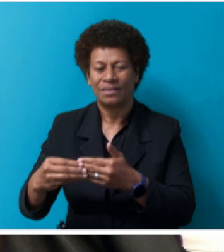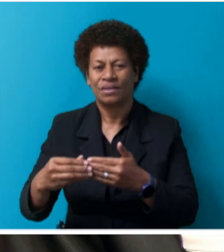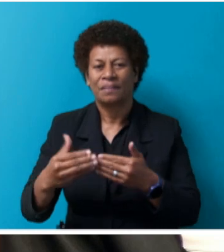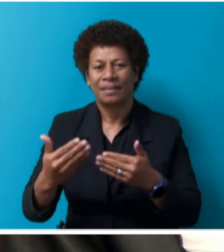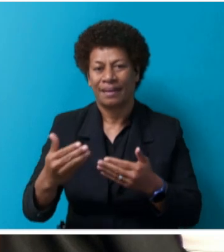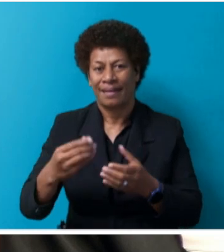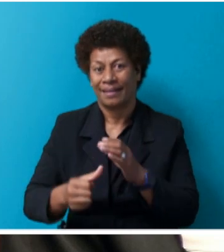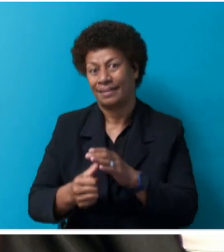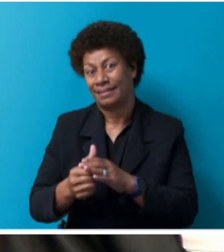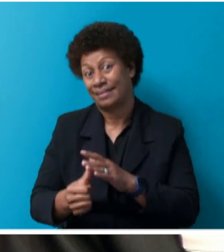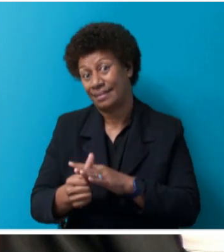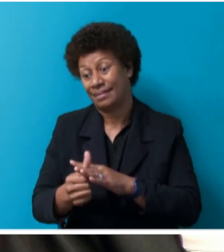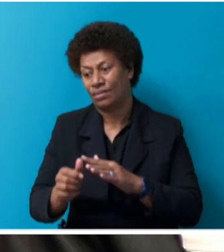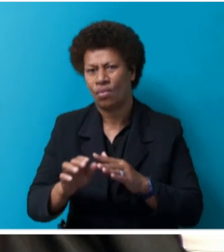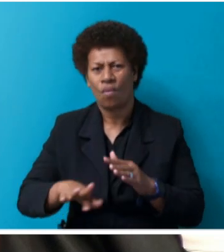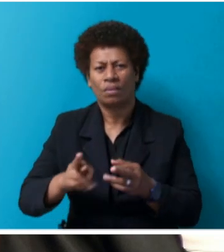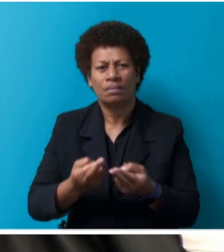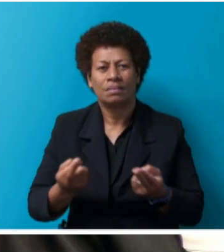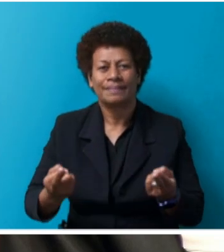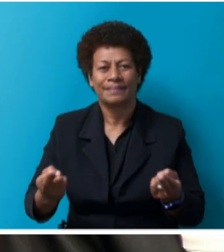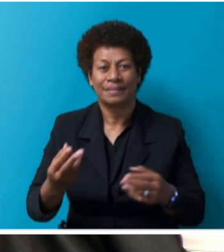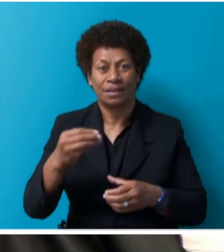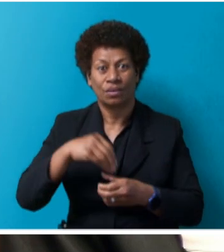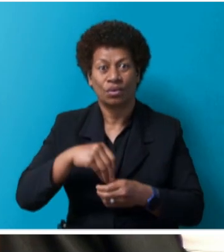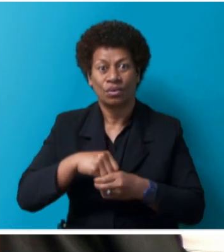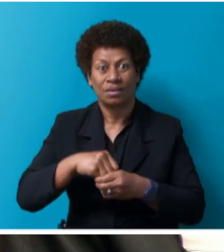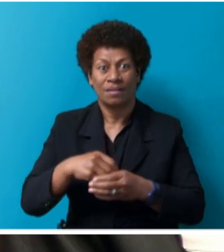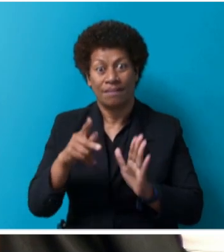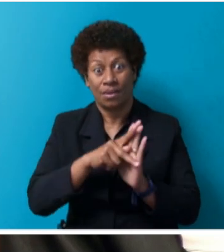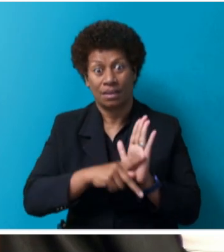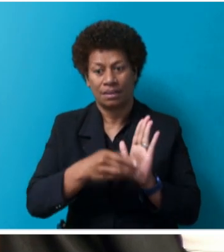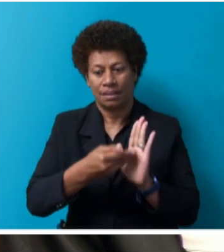to resources, and supported by inclusive policy and a safe and enabling environment.